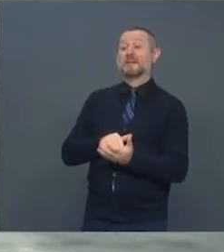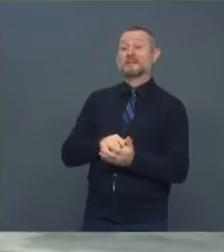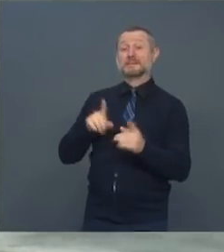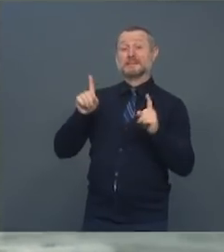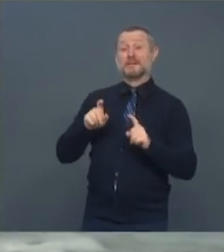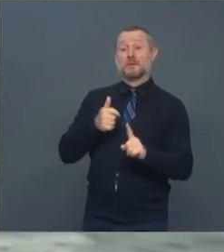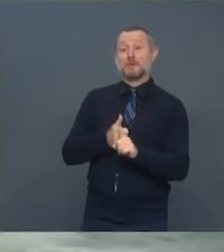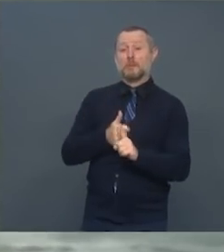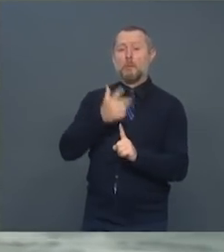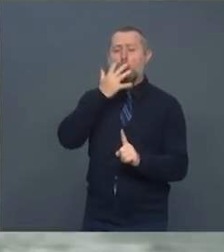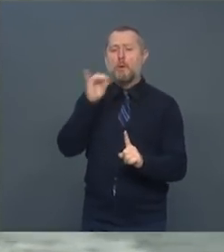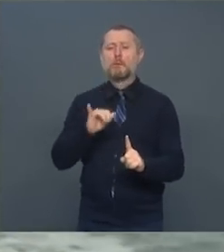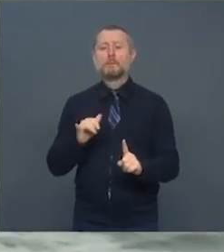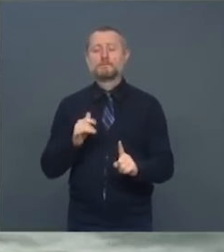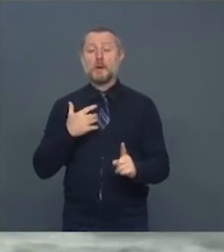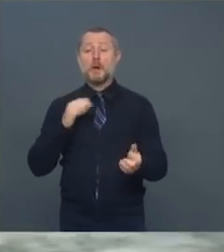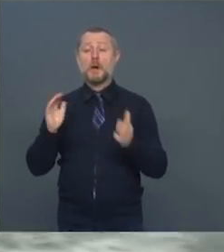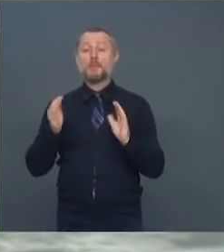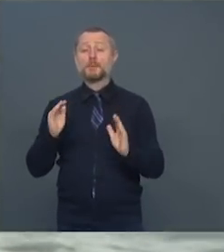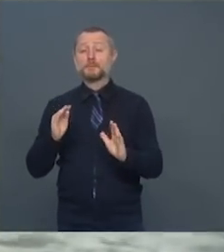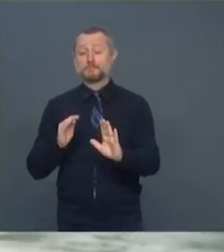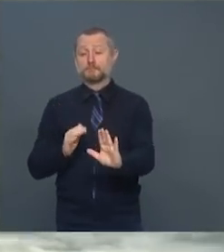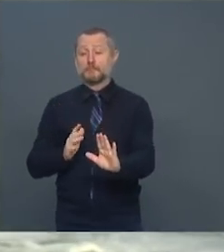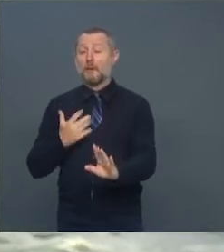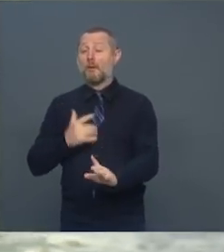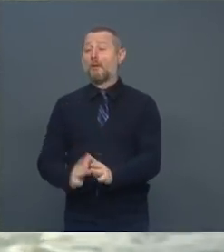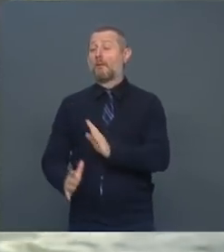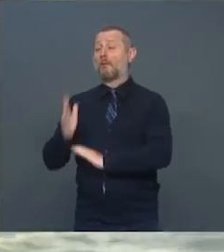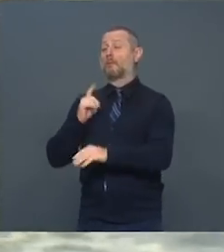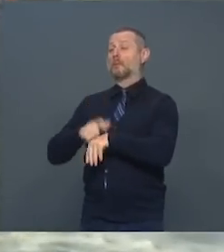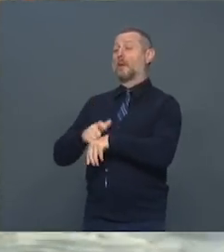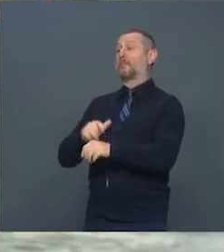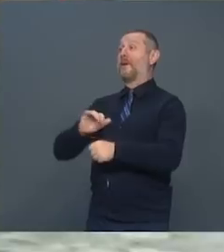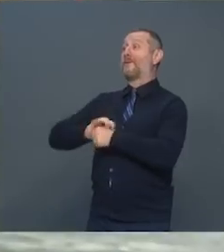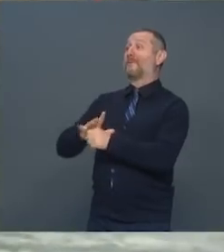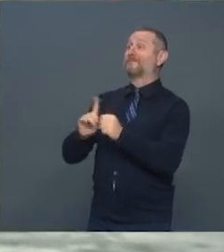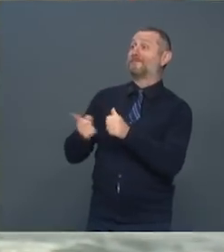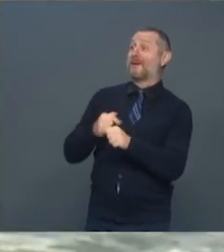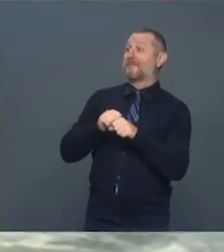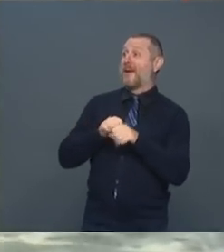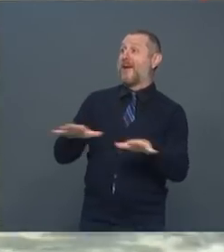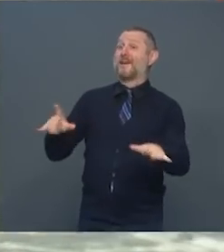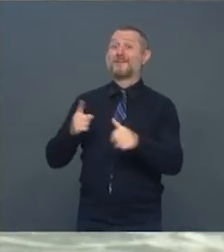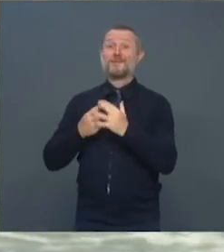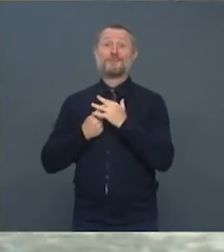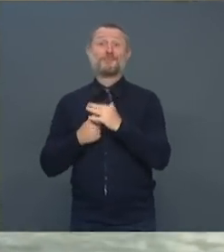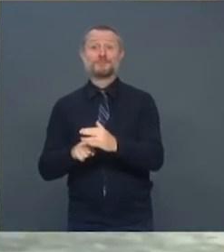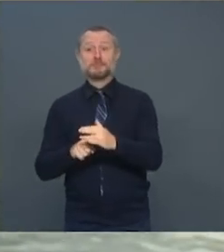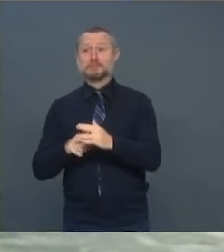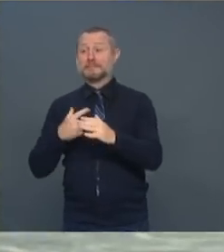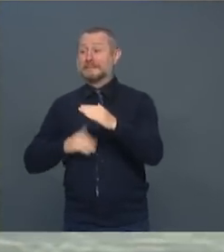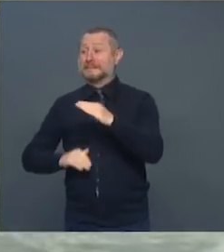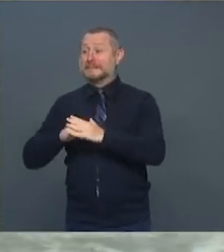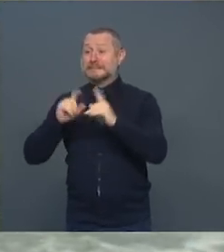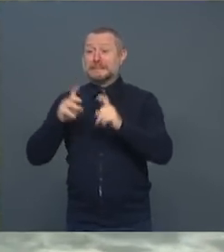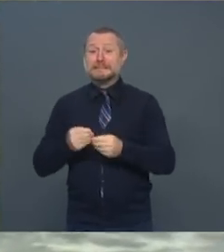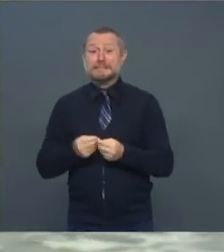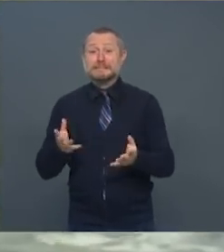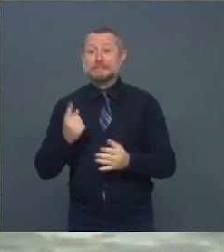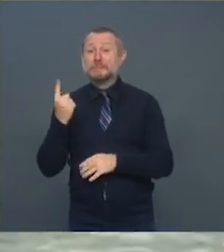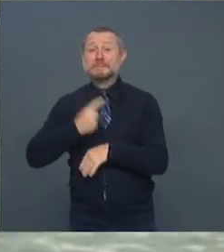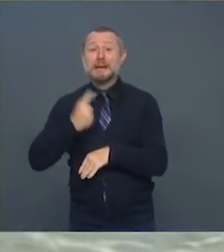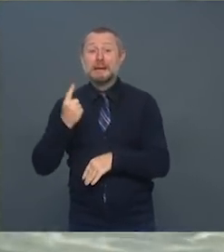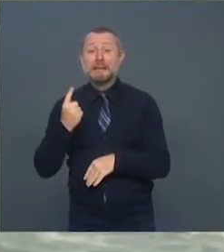means, when we first started COVID, we had the capacity to do 500 tests per